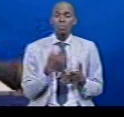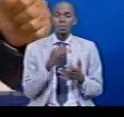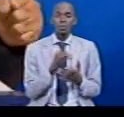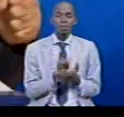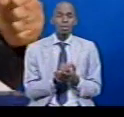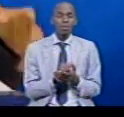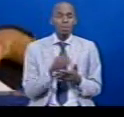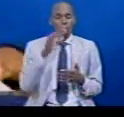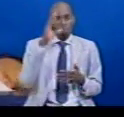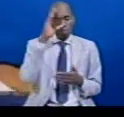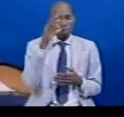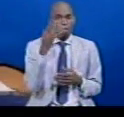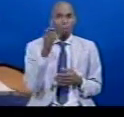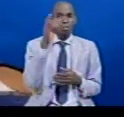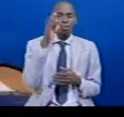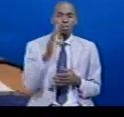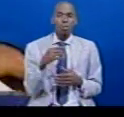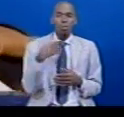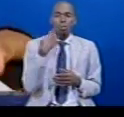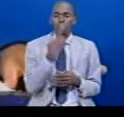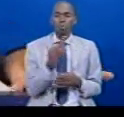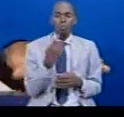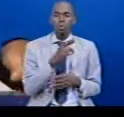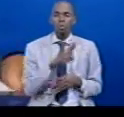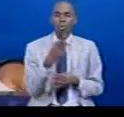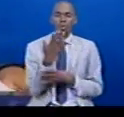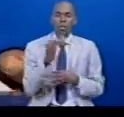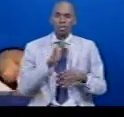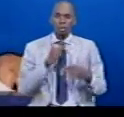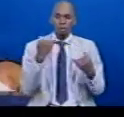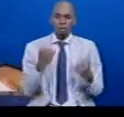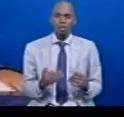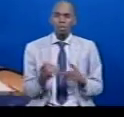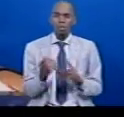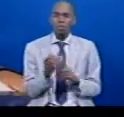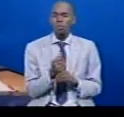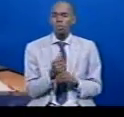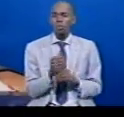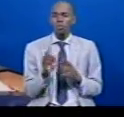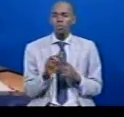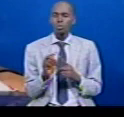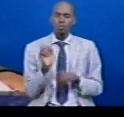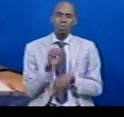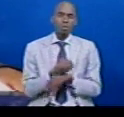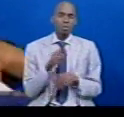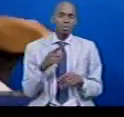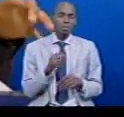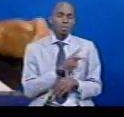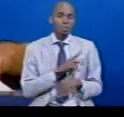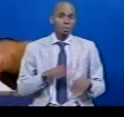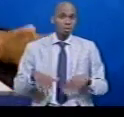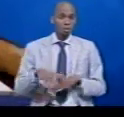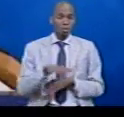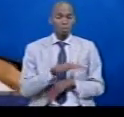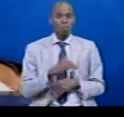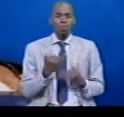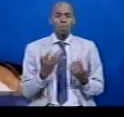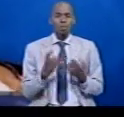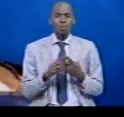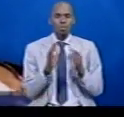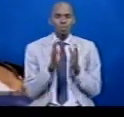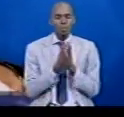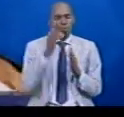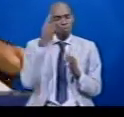God, whose right hand I now hold to subdue kingdom. Want to pray for the GS, want to pray for the convener